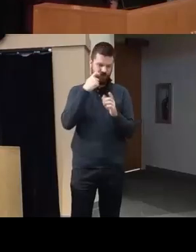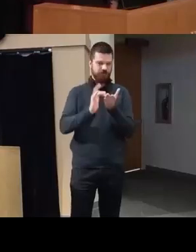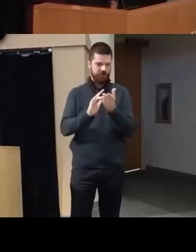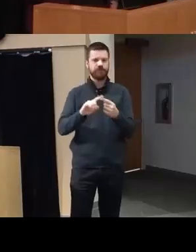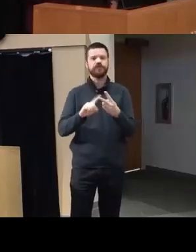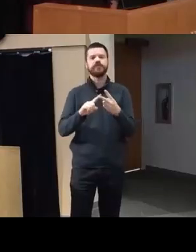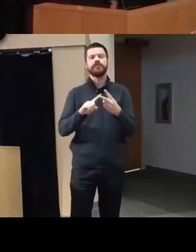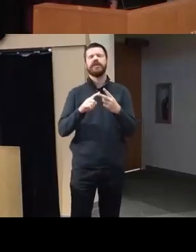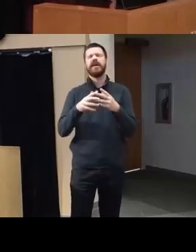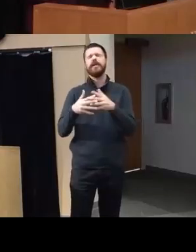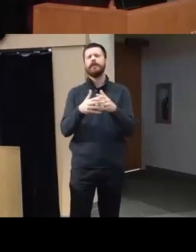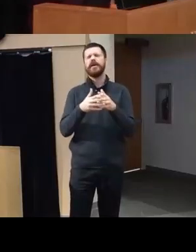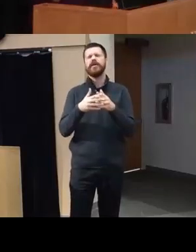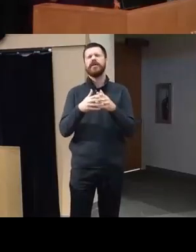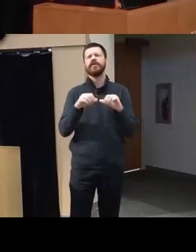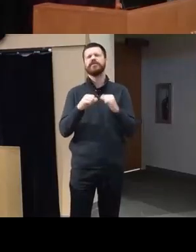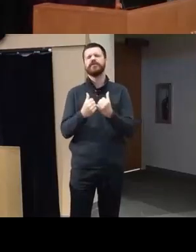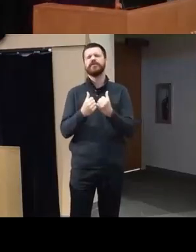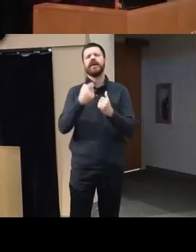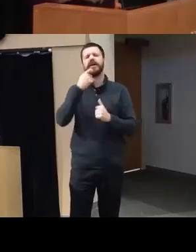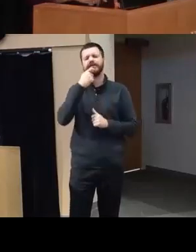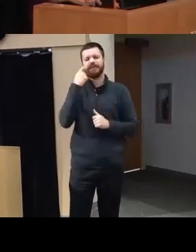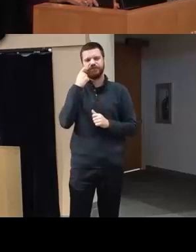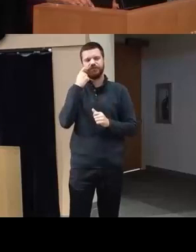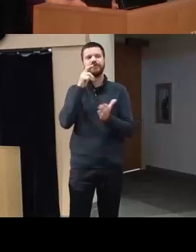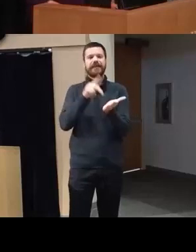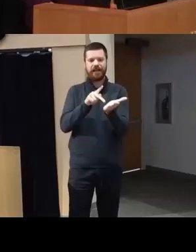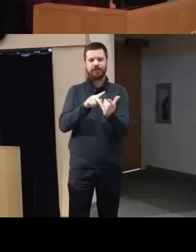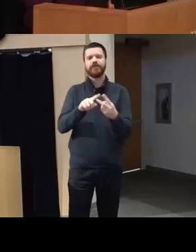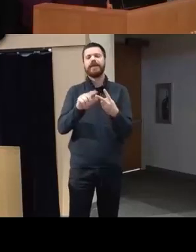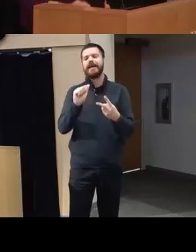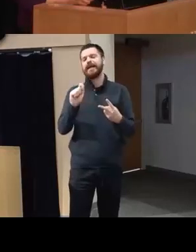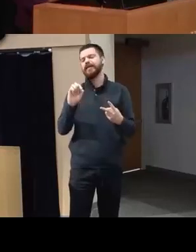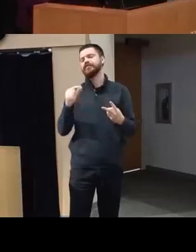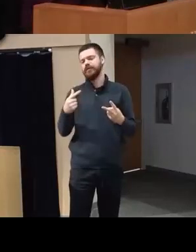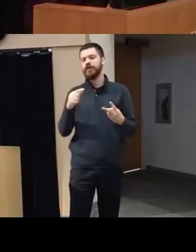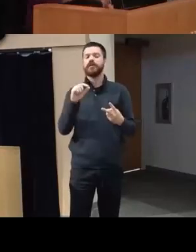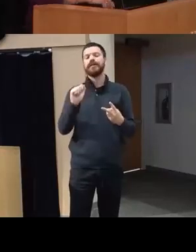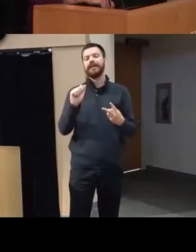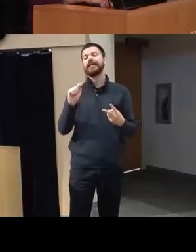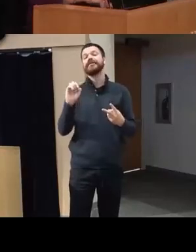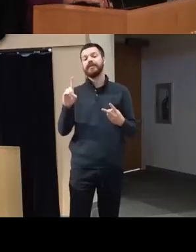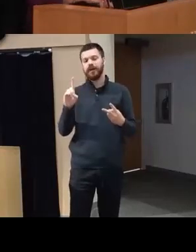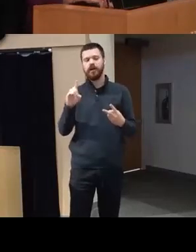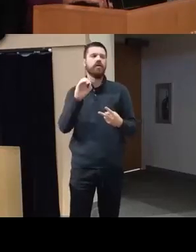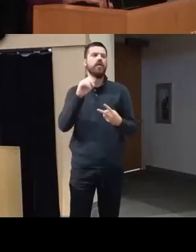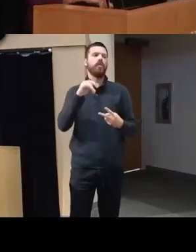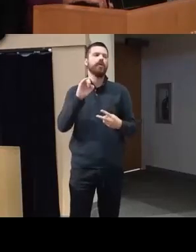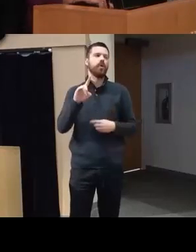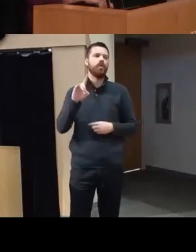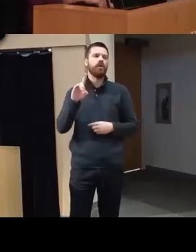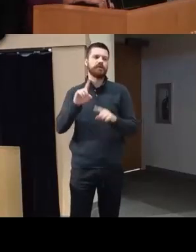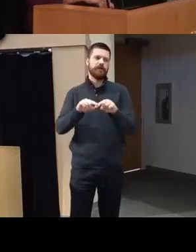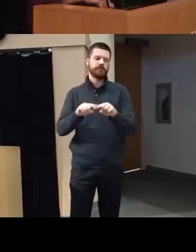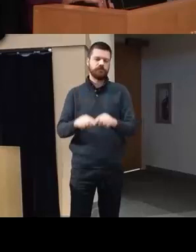Association of Addiction Psychiatry, yep, and ATOD, which is American Association for Treatment of Opioid